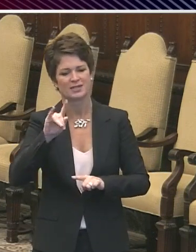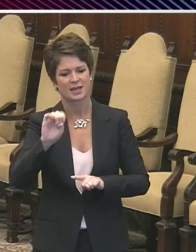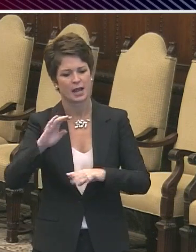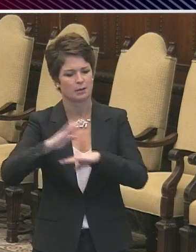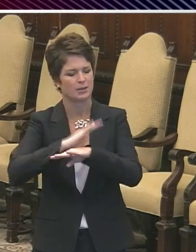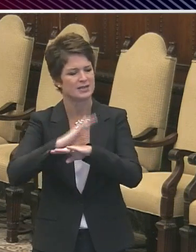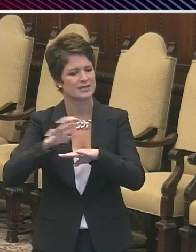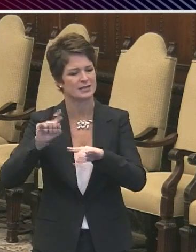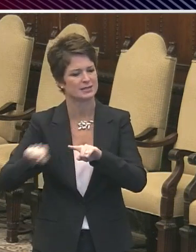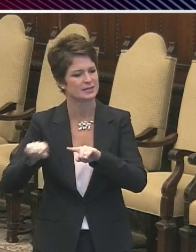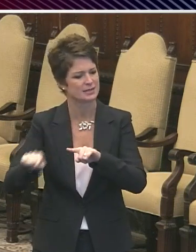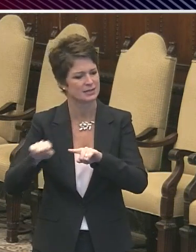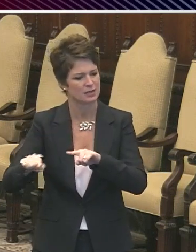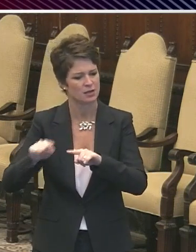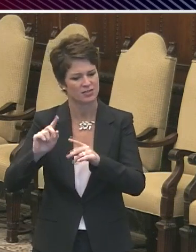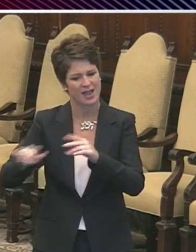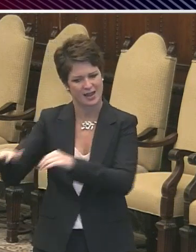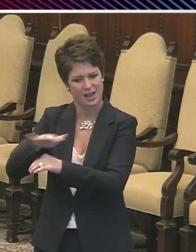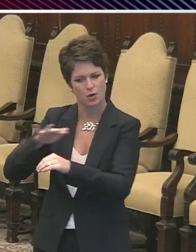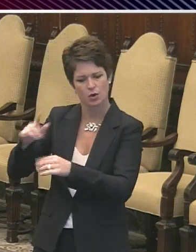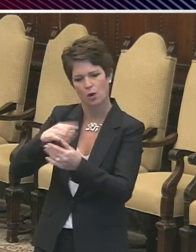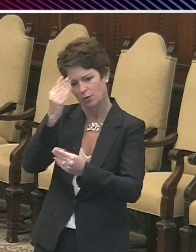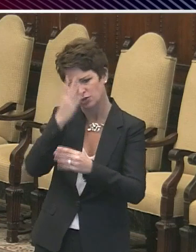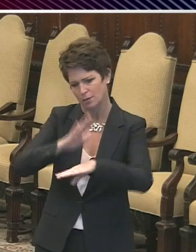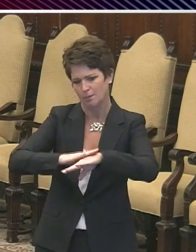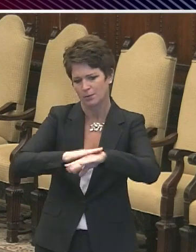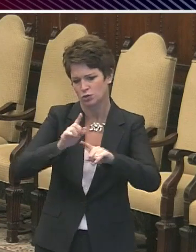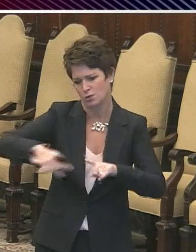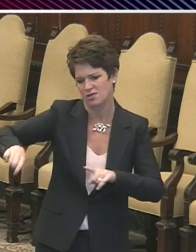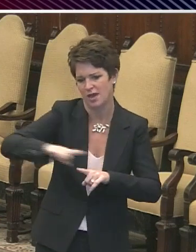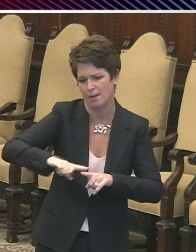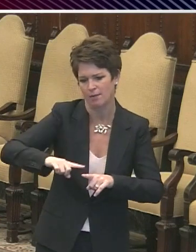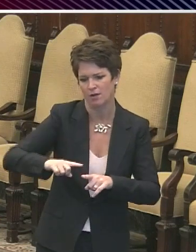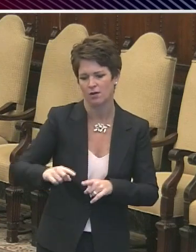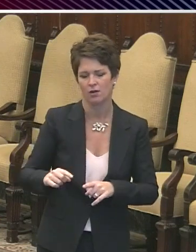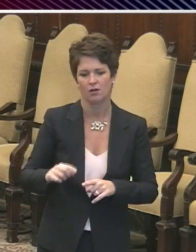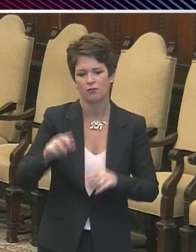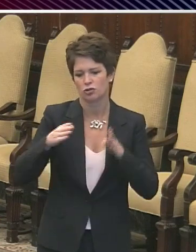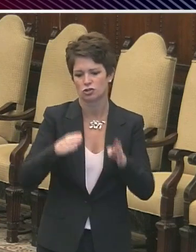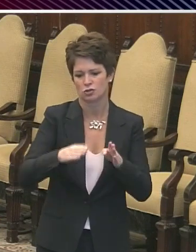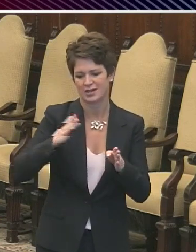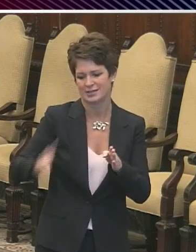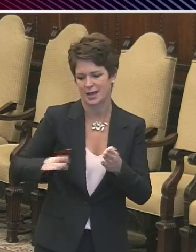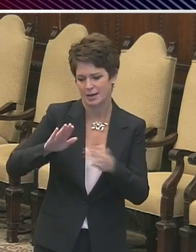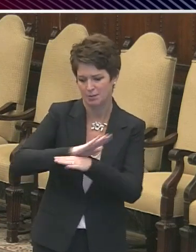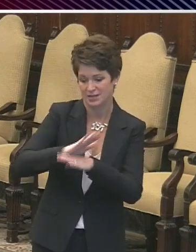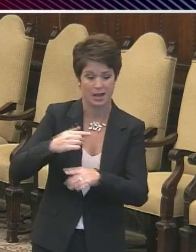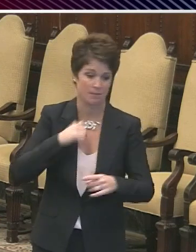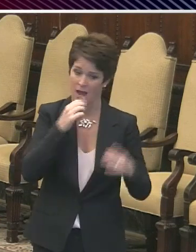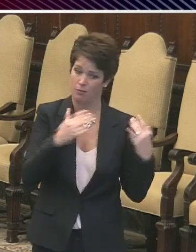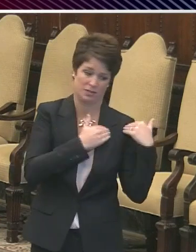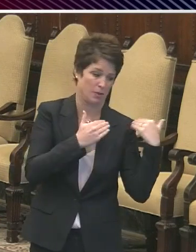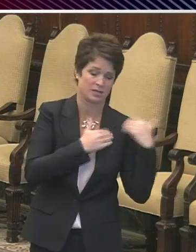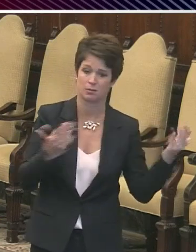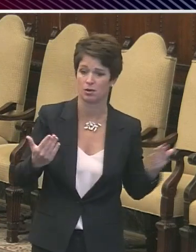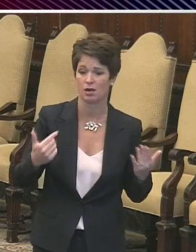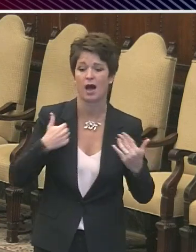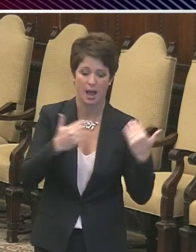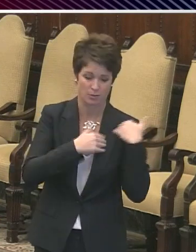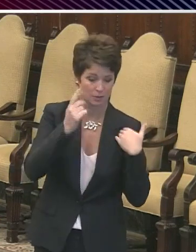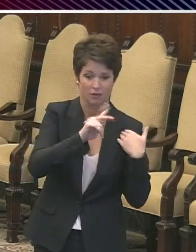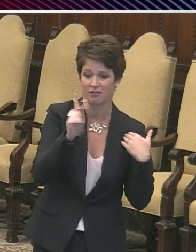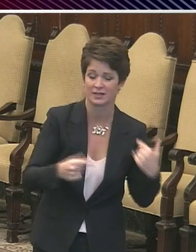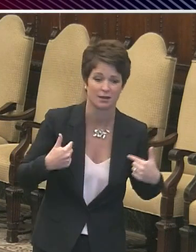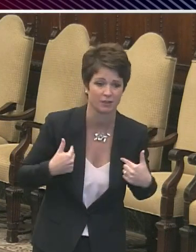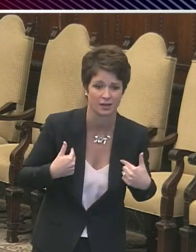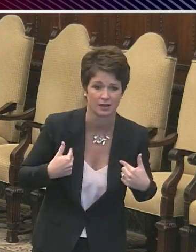Hill, Haddonfield, those areas? What would your message there be? I'm not responsible for them. I'm responsible for Philadelphia. And I'm